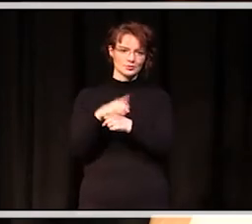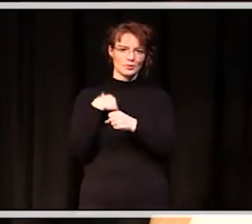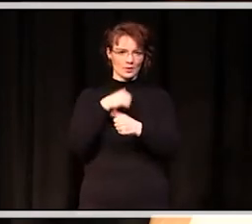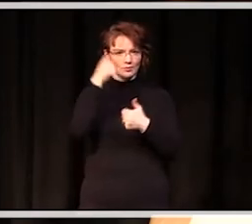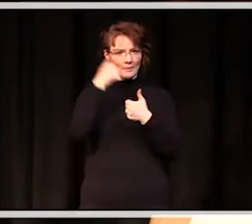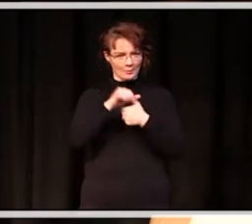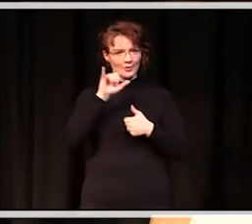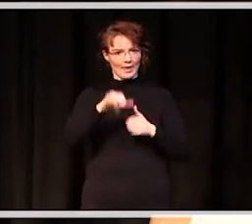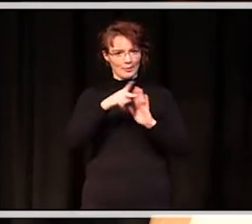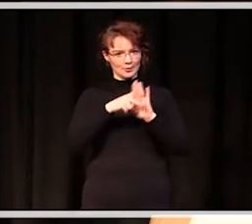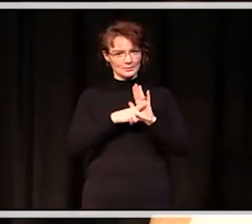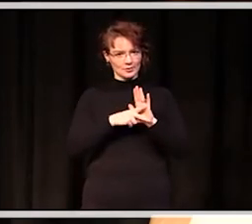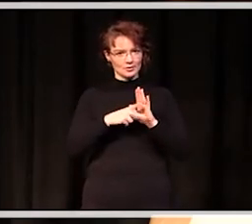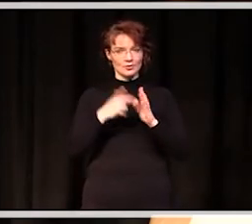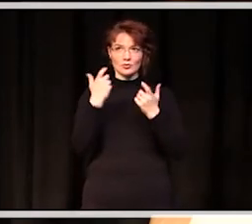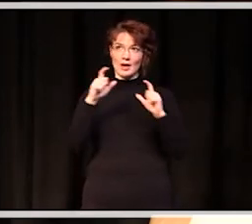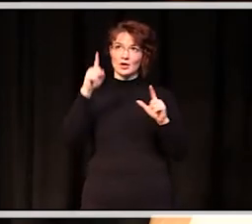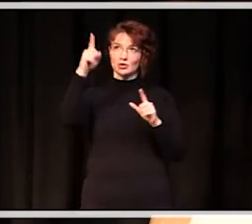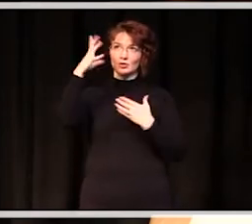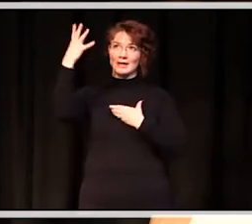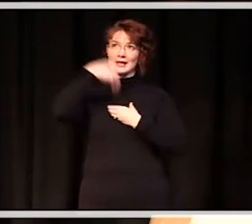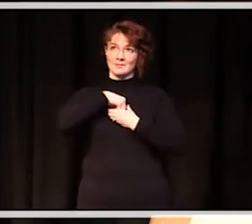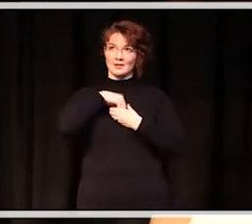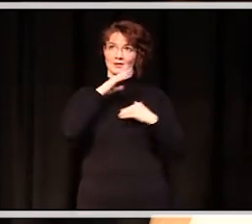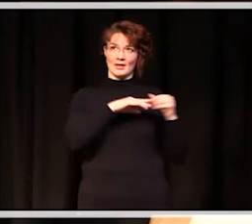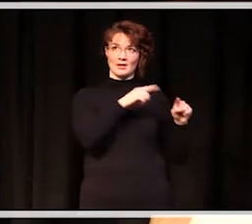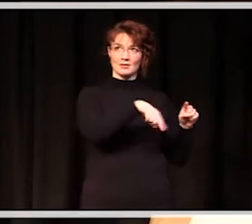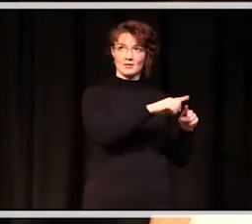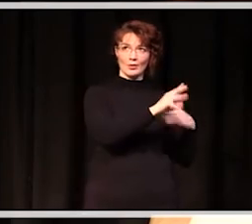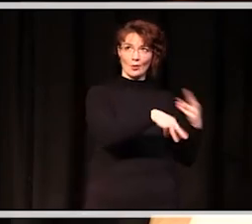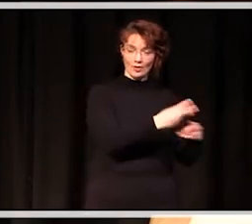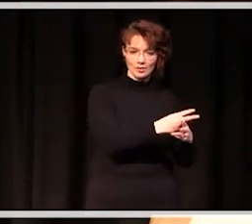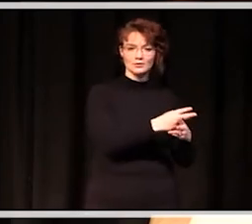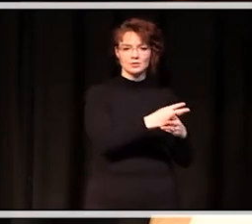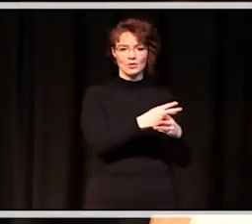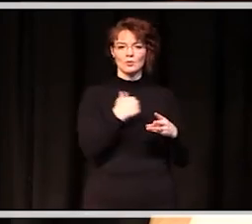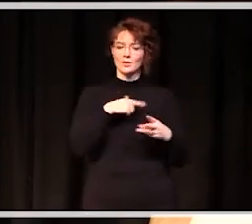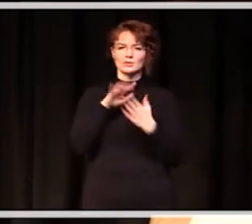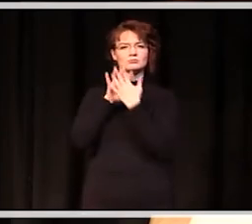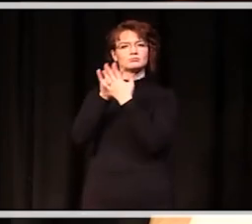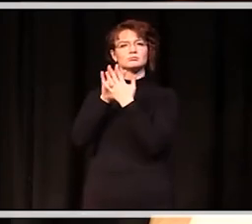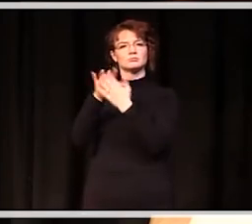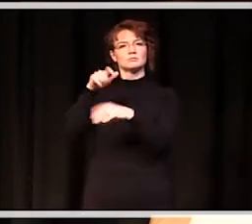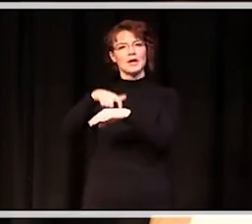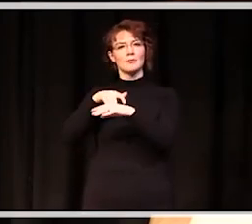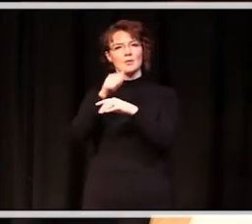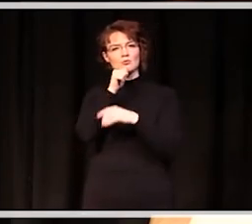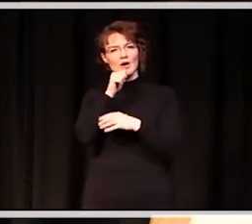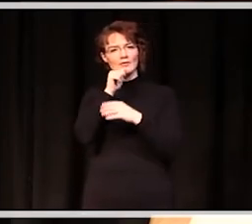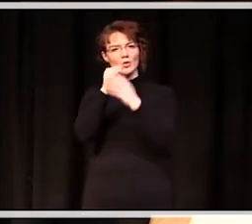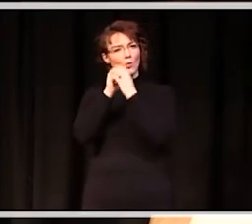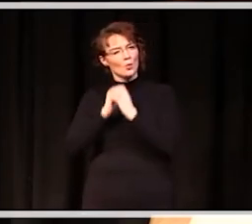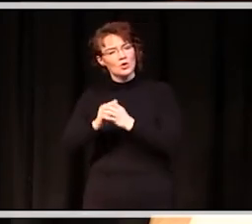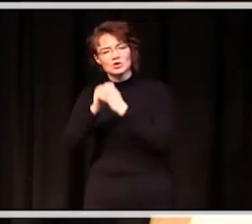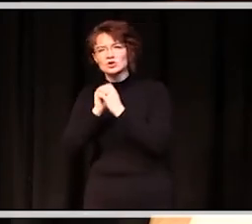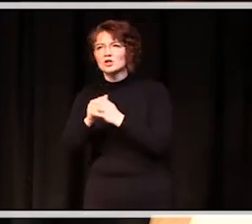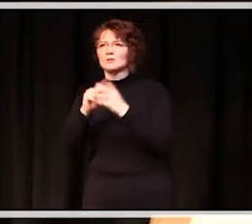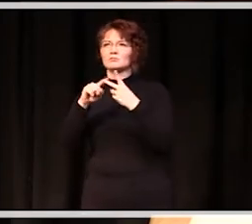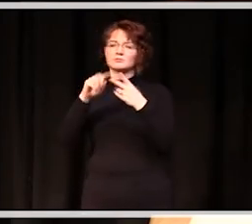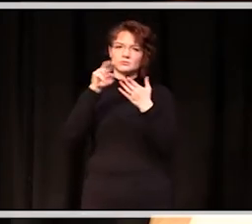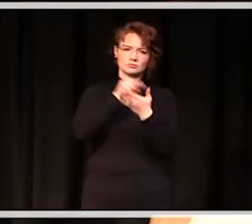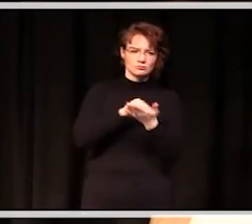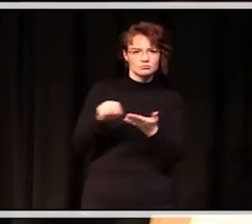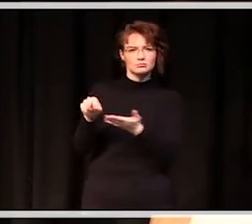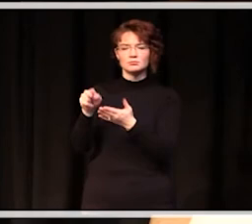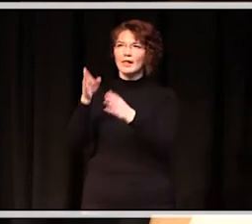and we pursue and we drink from the Spirit. We spend time alone. We have times of private worship. We have times of private